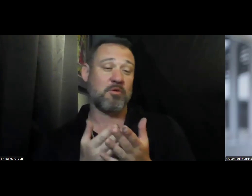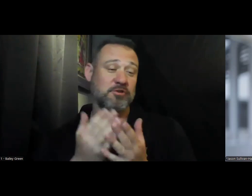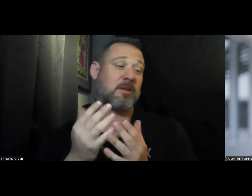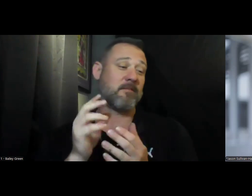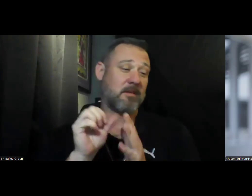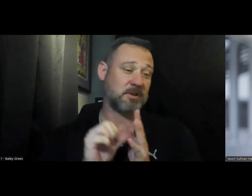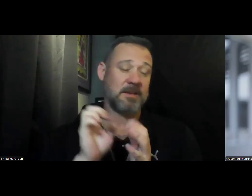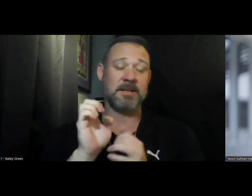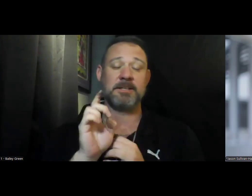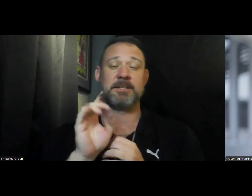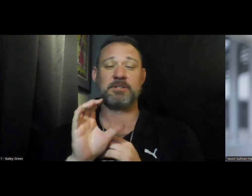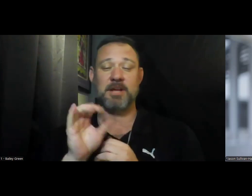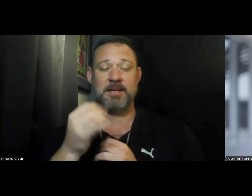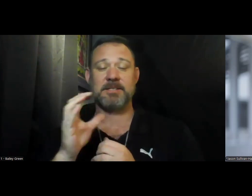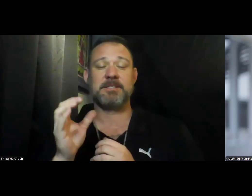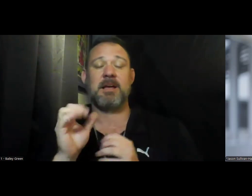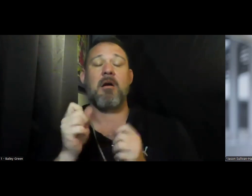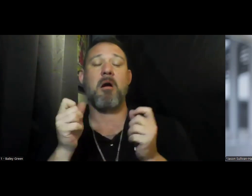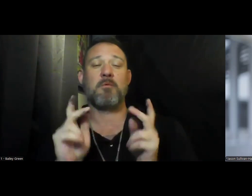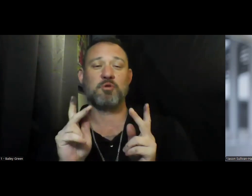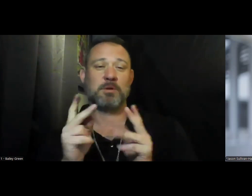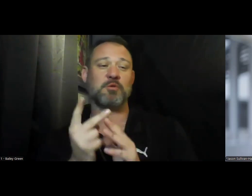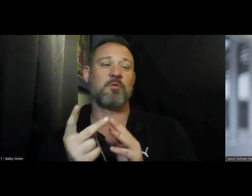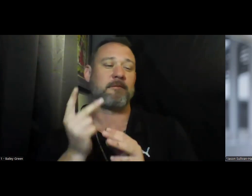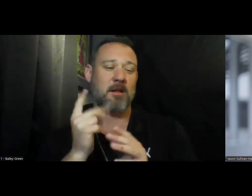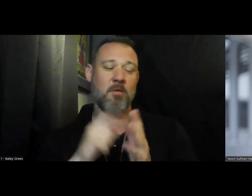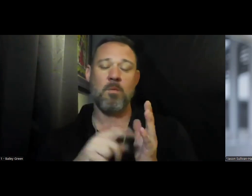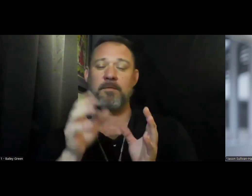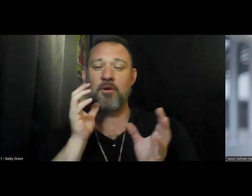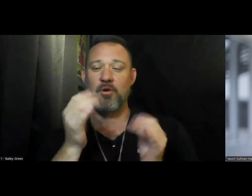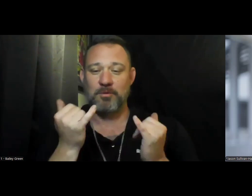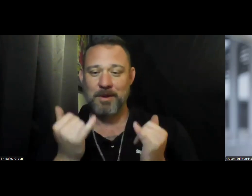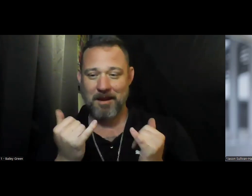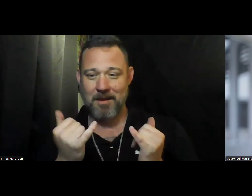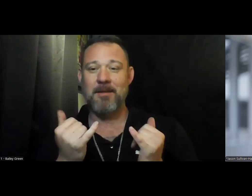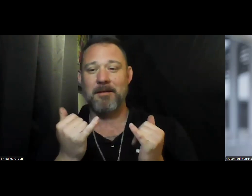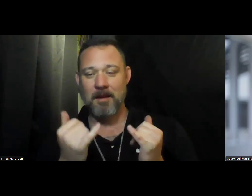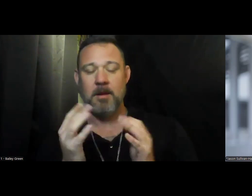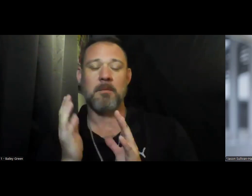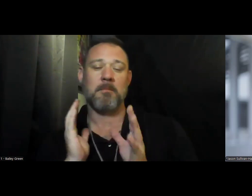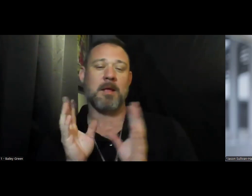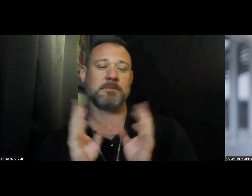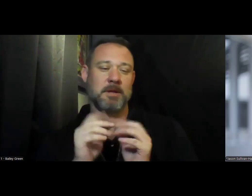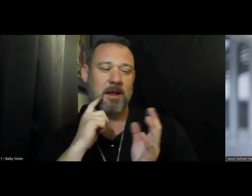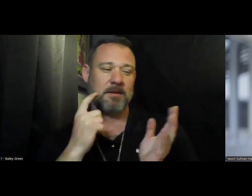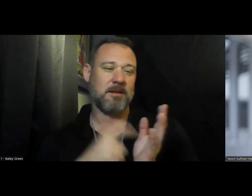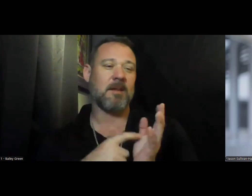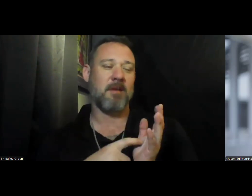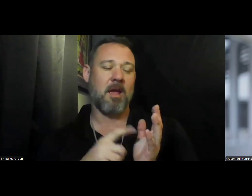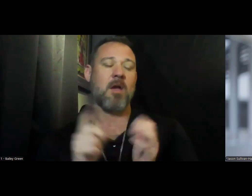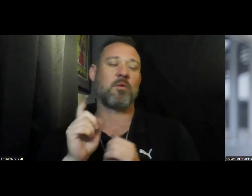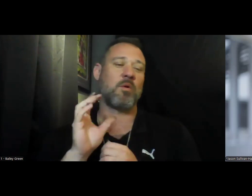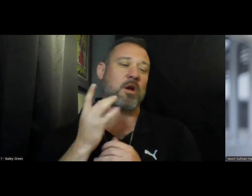gives EDJCC members an opportunity to reflect on what we've heard today, as well as in past meetings, and identify areas where